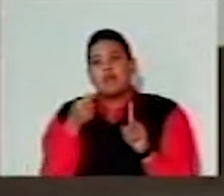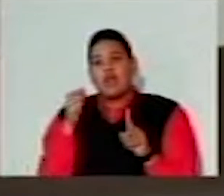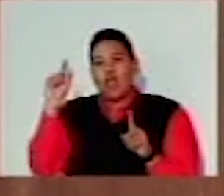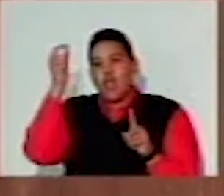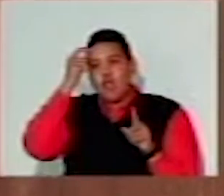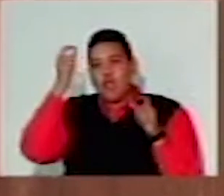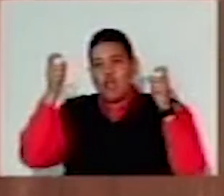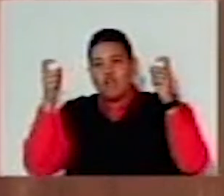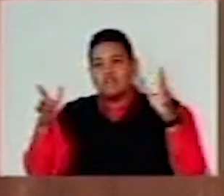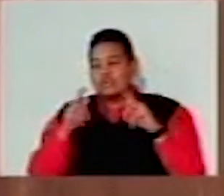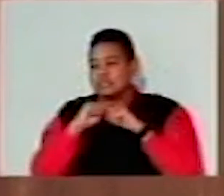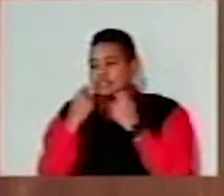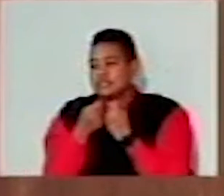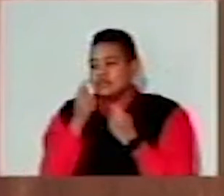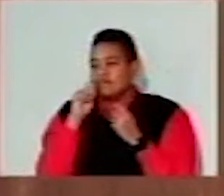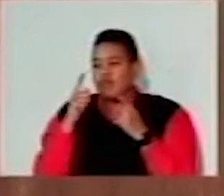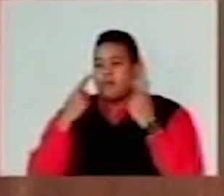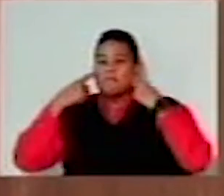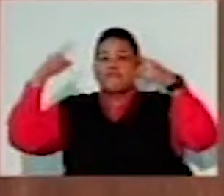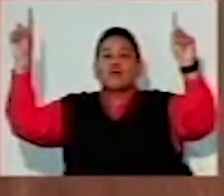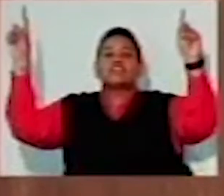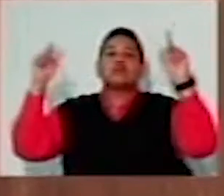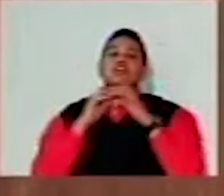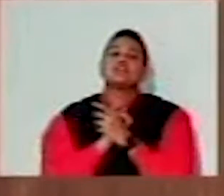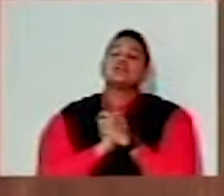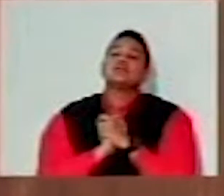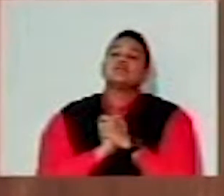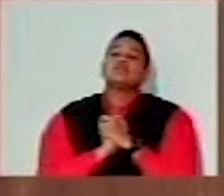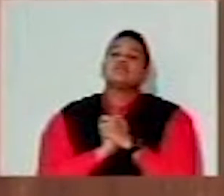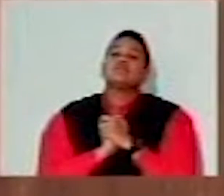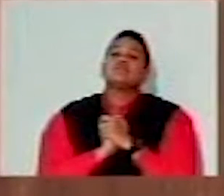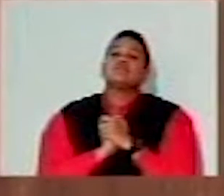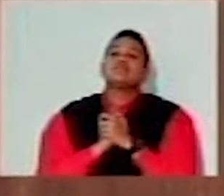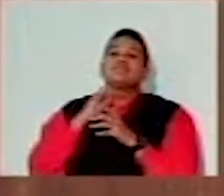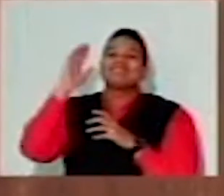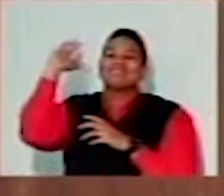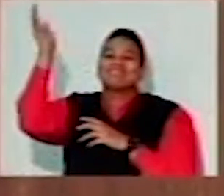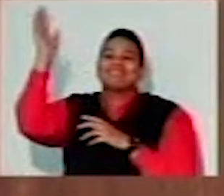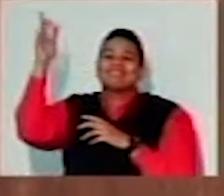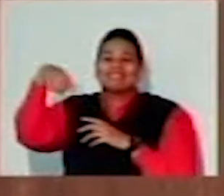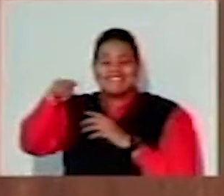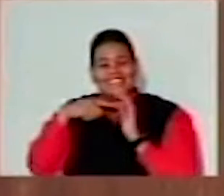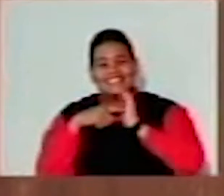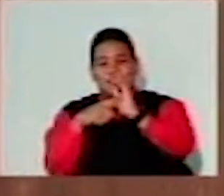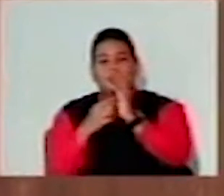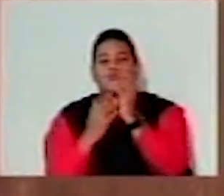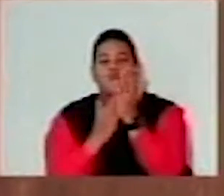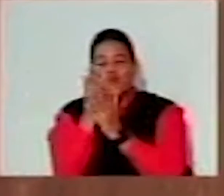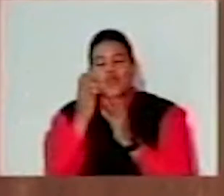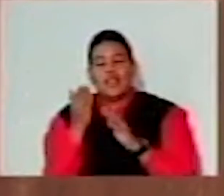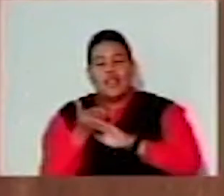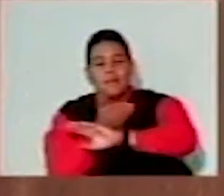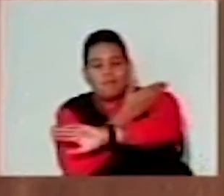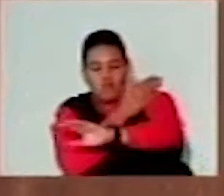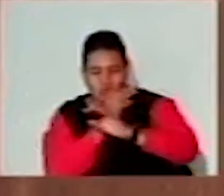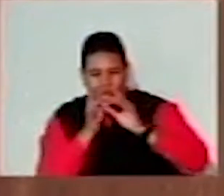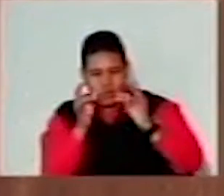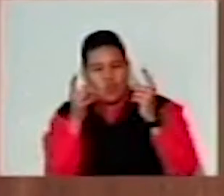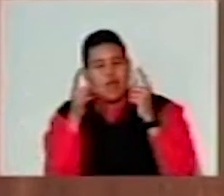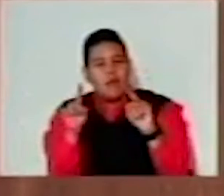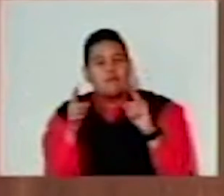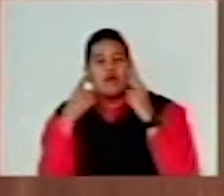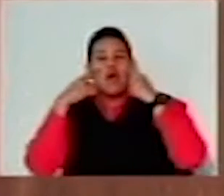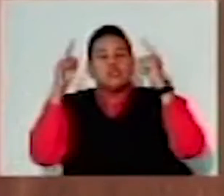government's theme for prosperity. Mr. Speaker, this is demonstrated by the improved efficiencies achieved